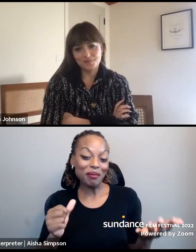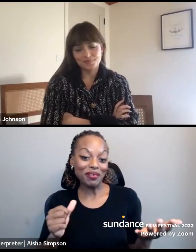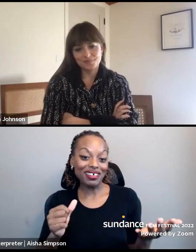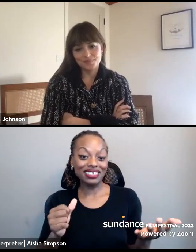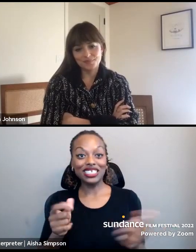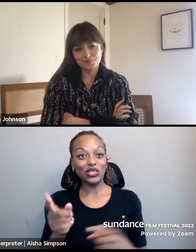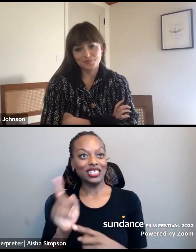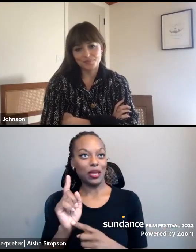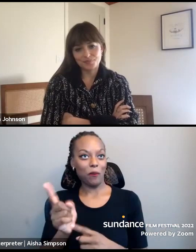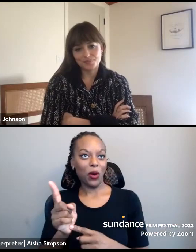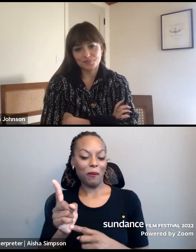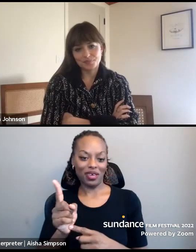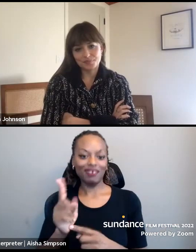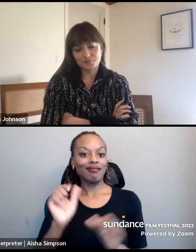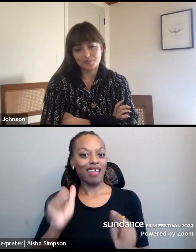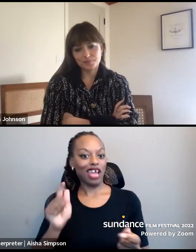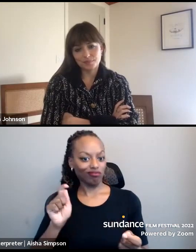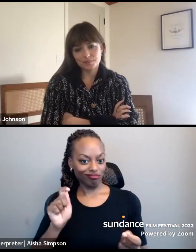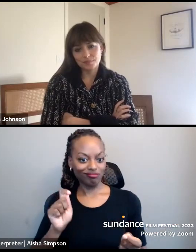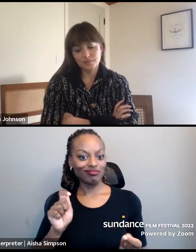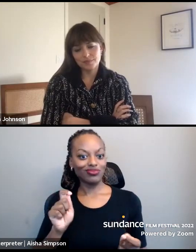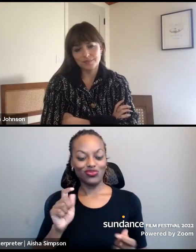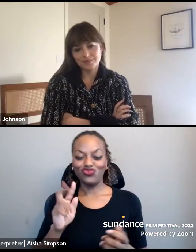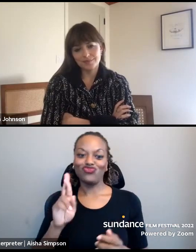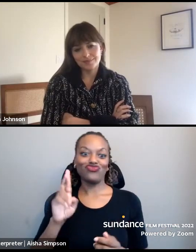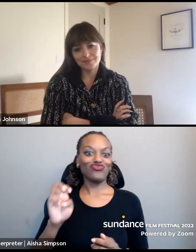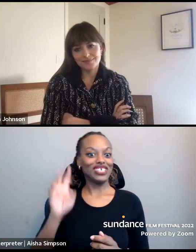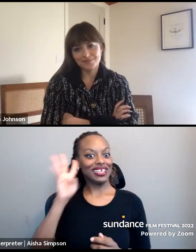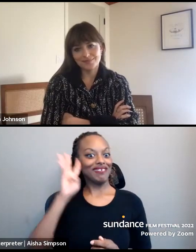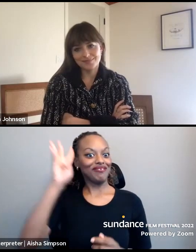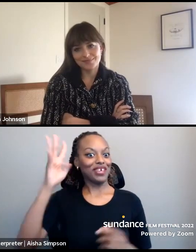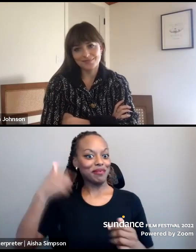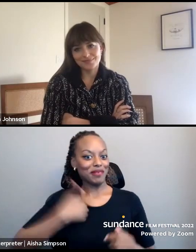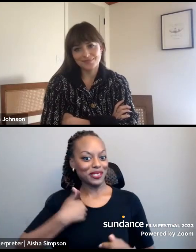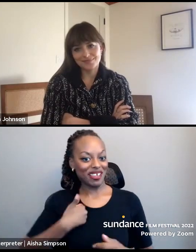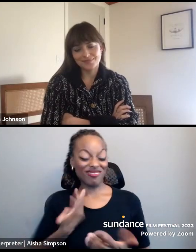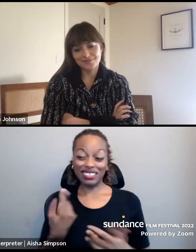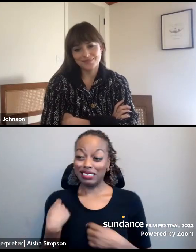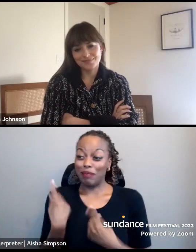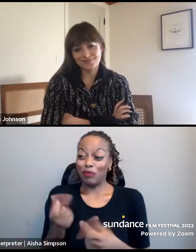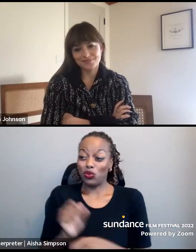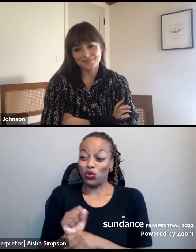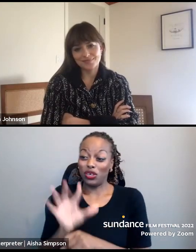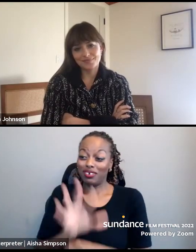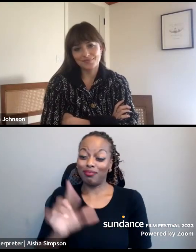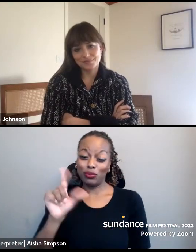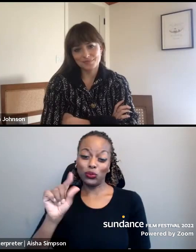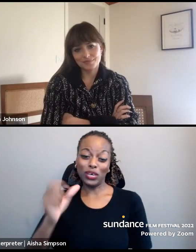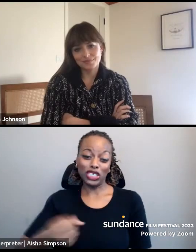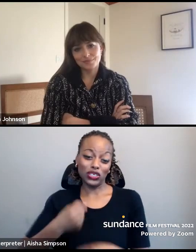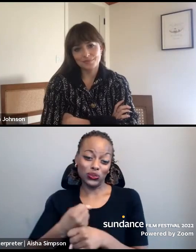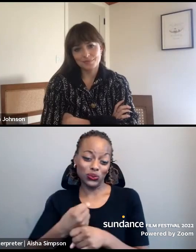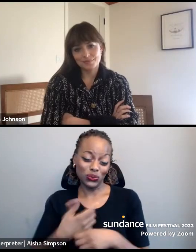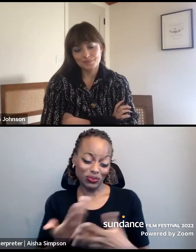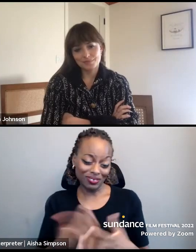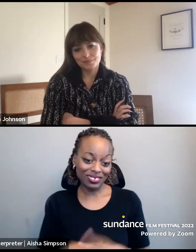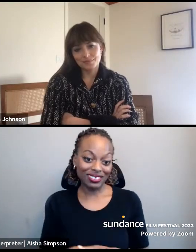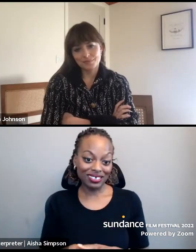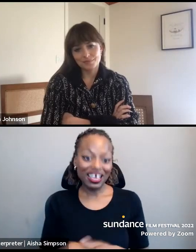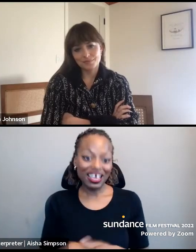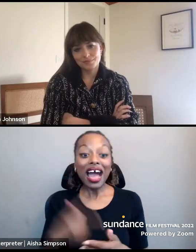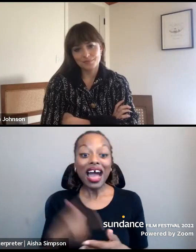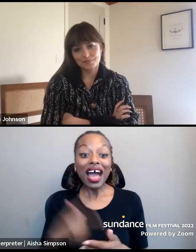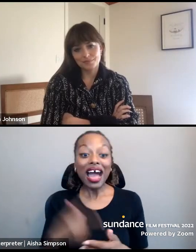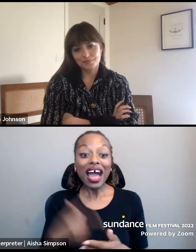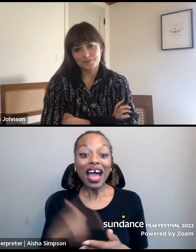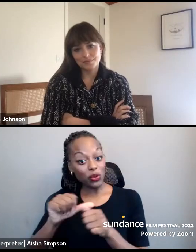of reinvention that I'm grateful for, because I've been doing this for about to be 20 years now. So I remember I did it when I did Nope.